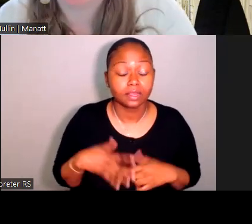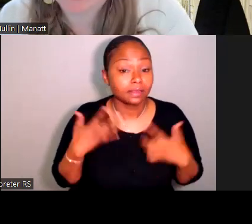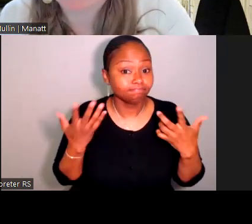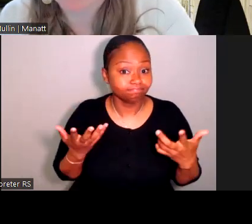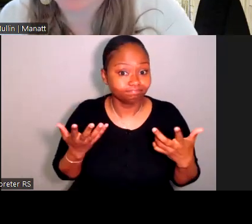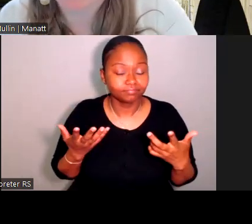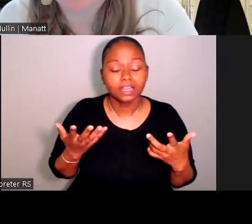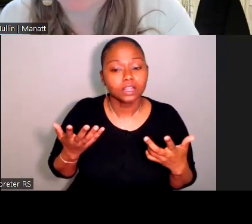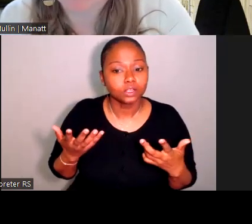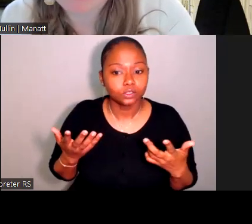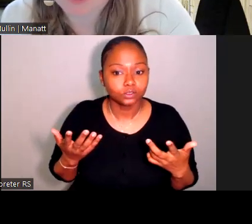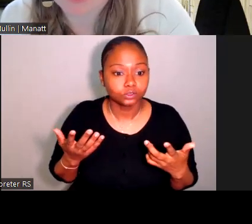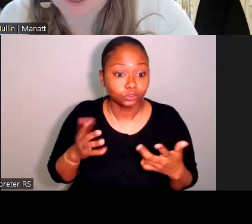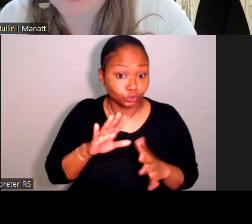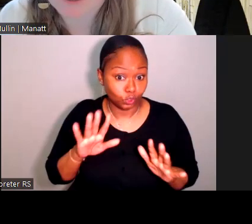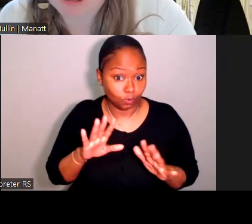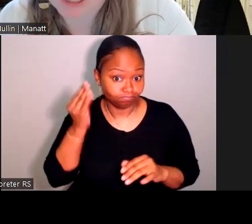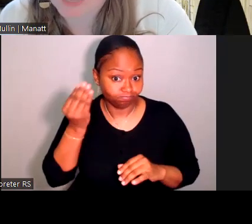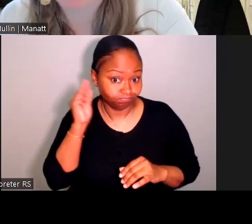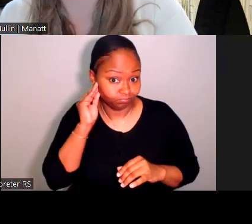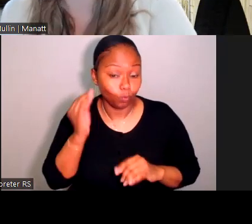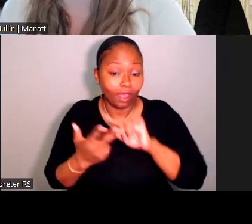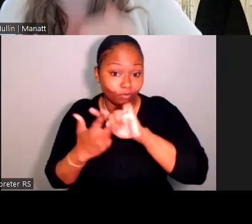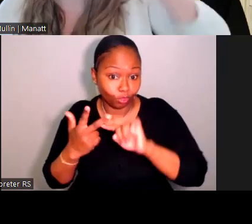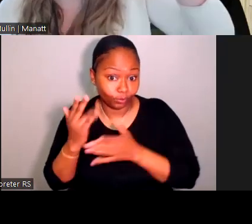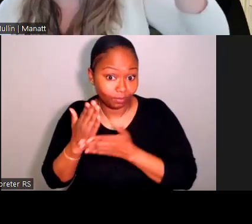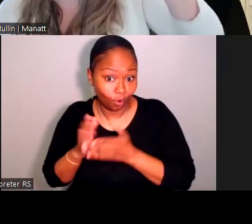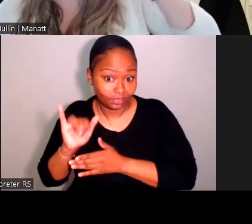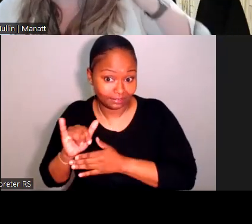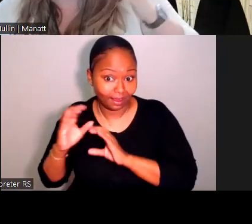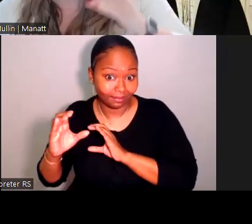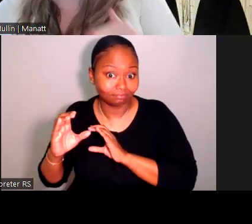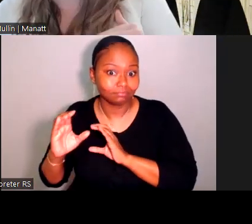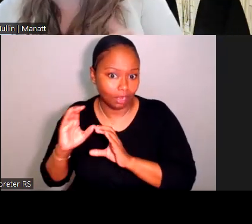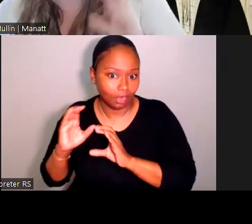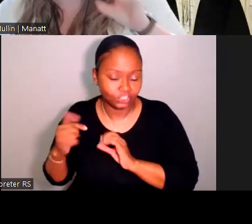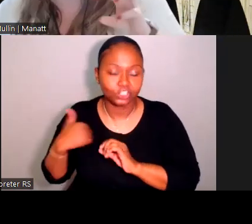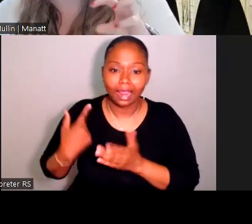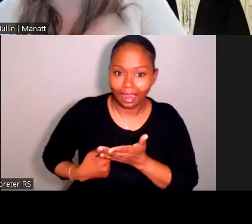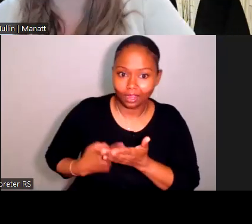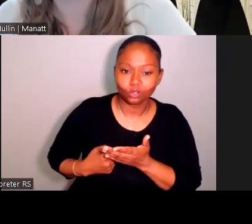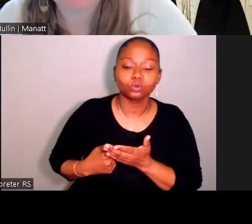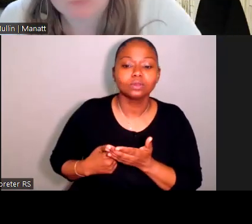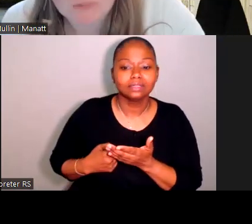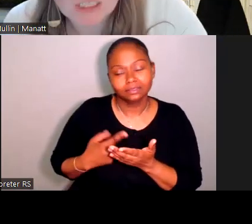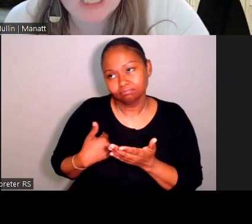So we're going to, as I noted, it'll be in 3 parts, our conversation. I'm just going to talk about the high level elements of the framework, and then we're going to dive